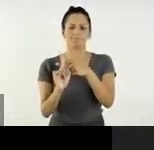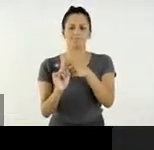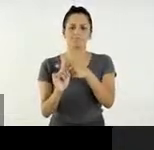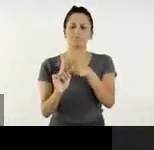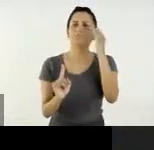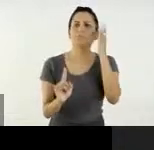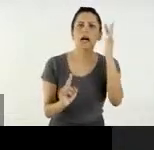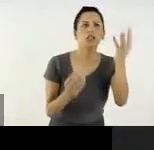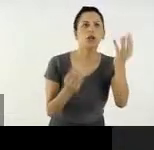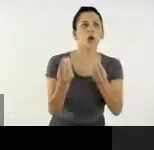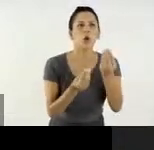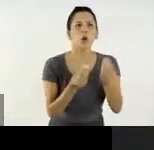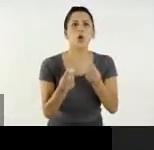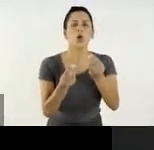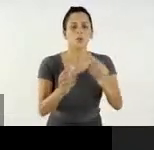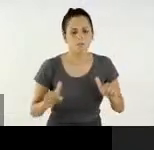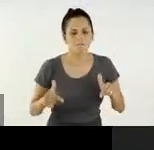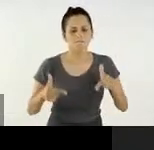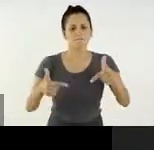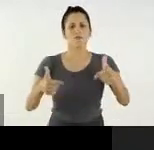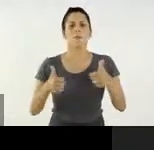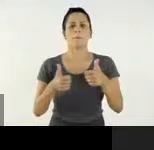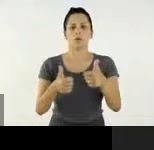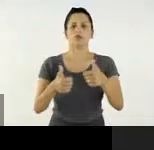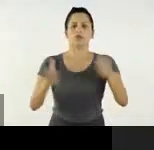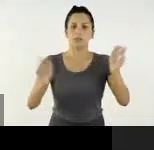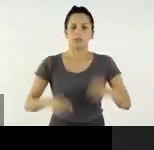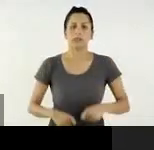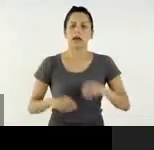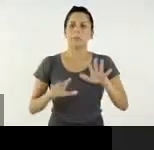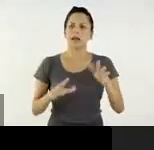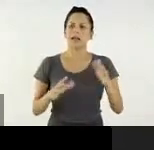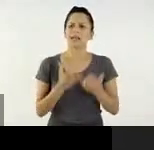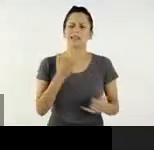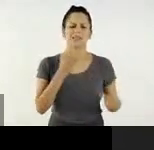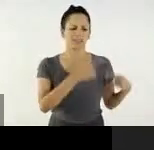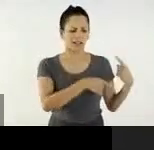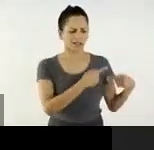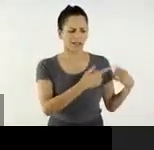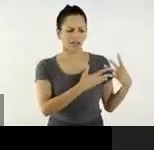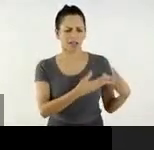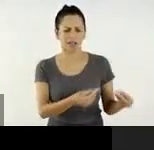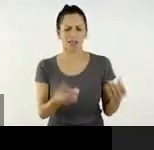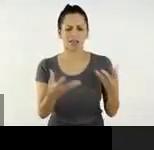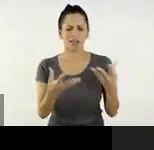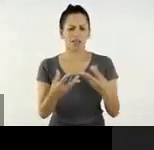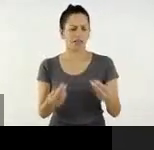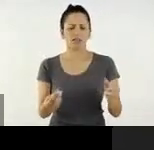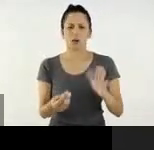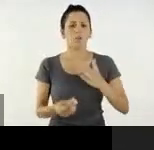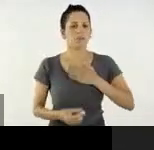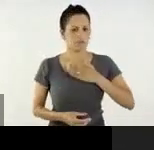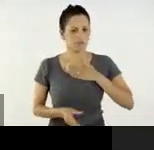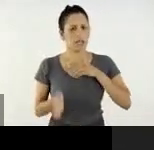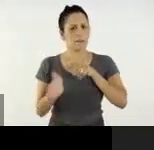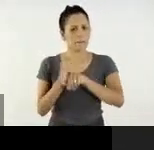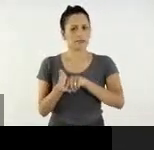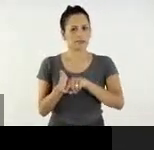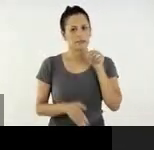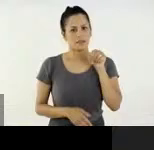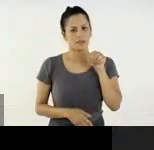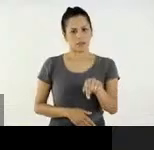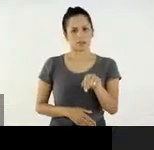between generations and in between lives that drives my inquiry. What, in other words, does it actually look